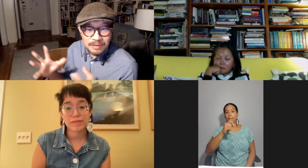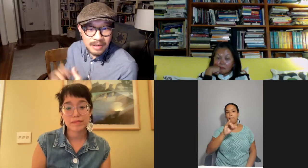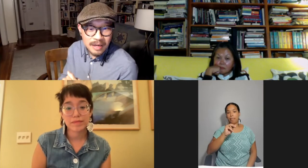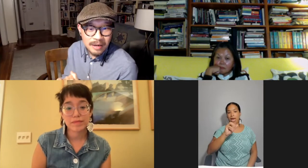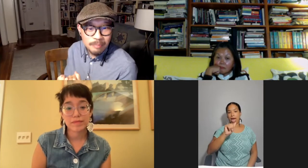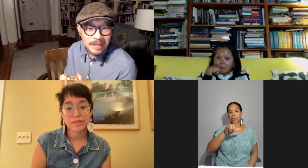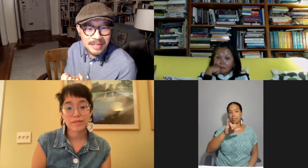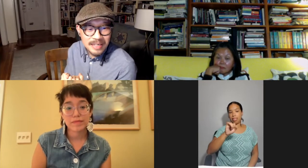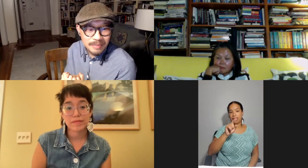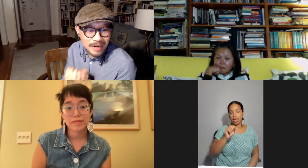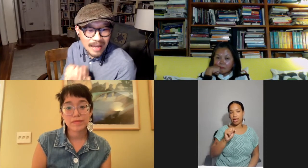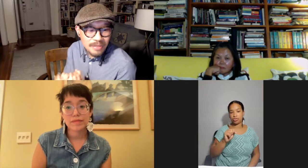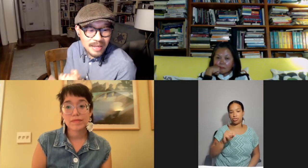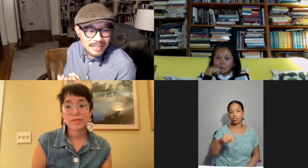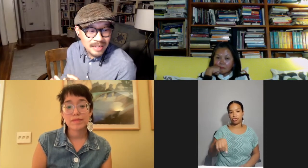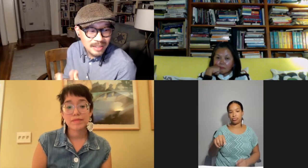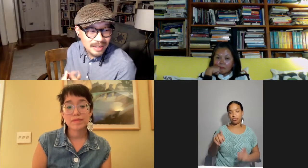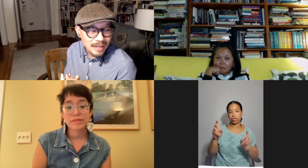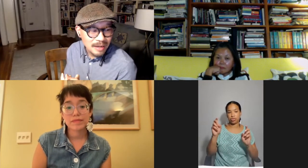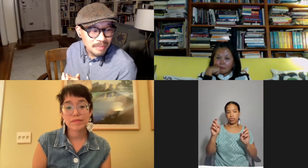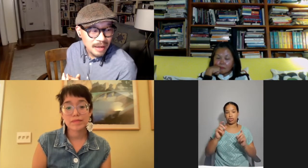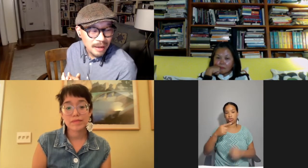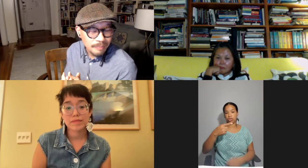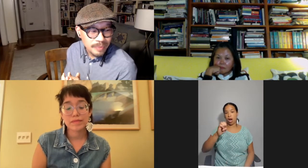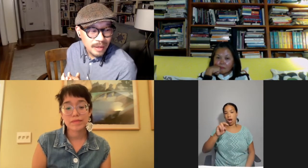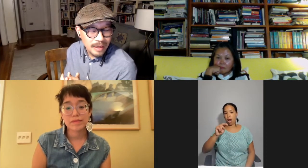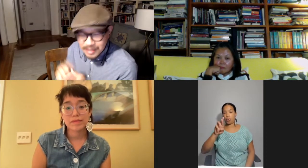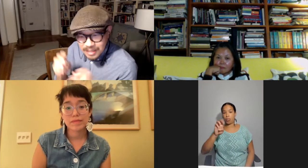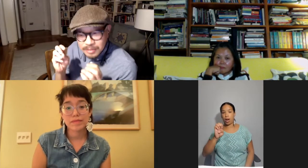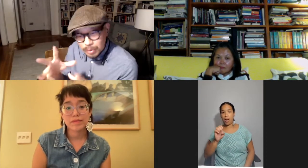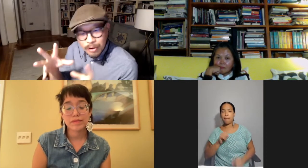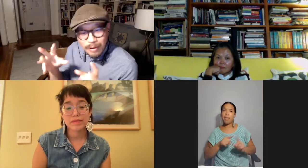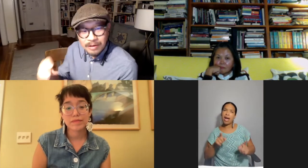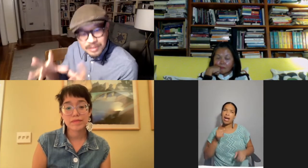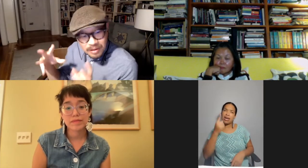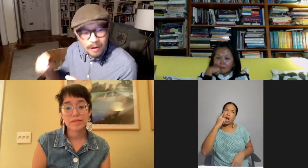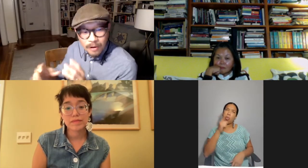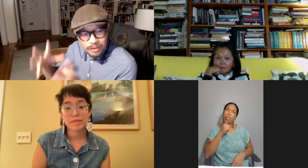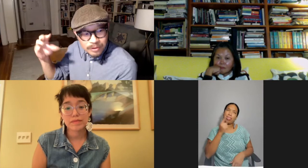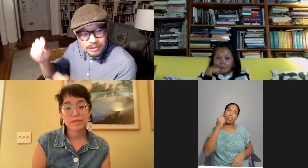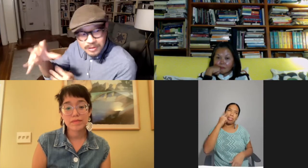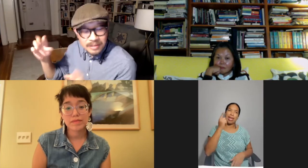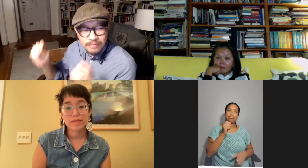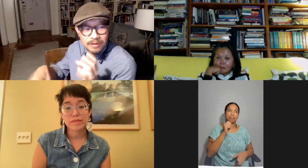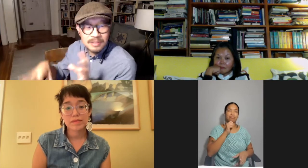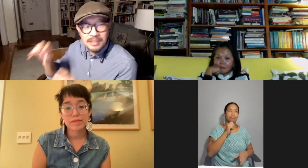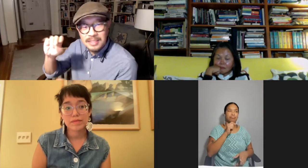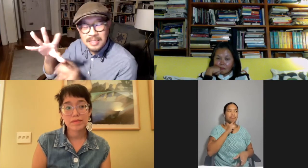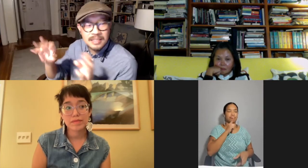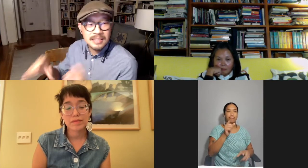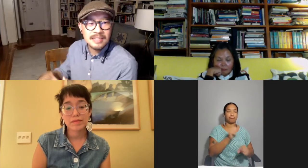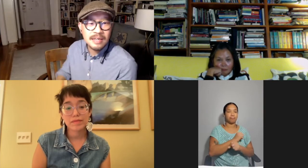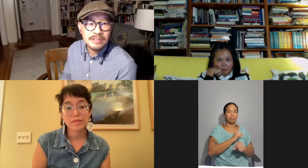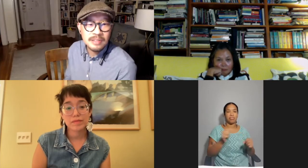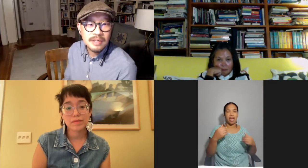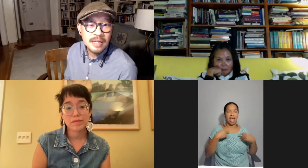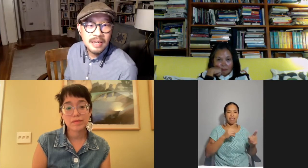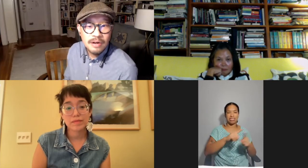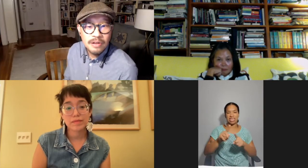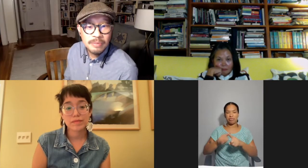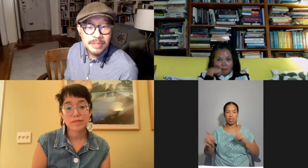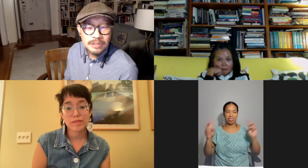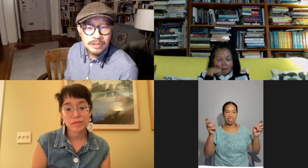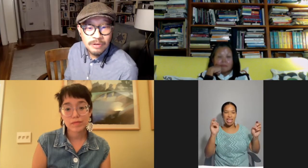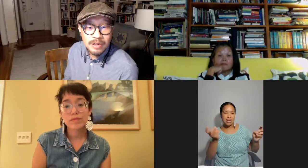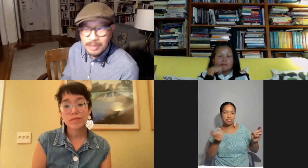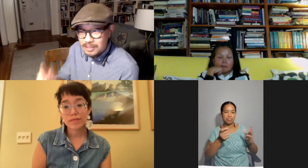genres, but it doesn't. But I don't think it's actually. It doesn't blow out all those different scenes and details and in